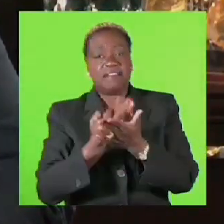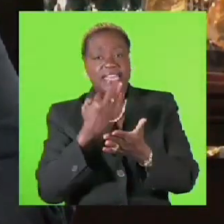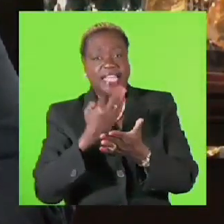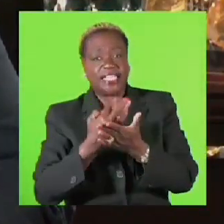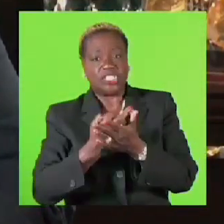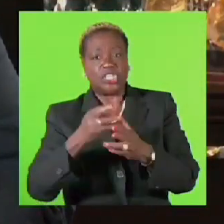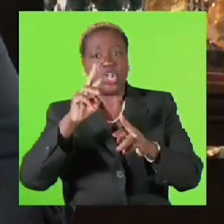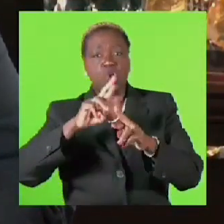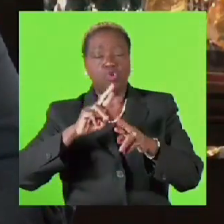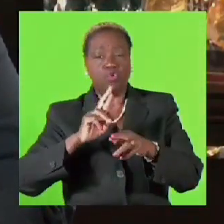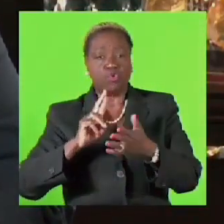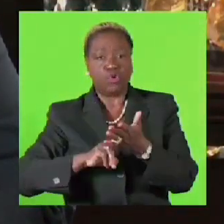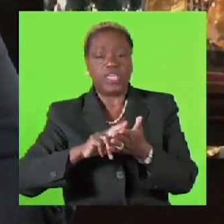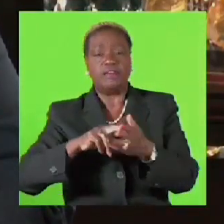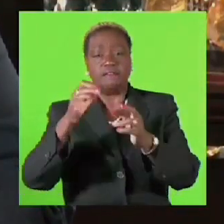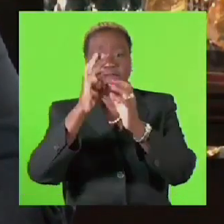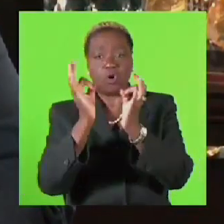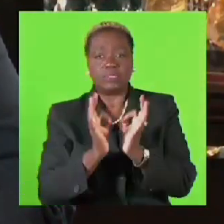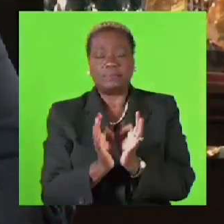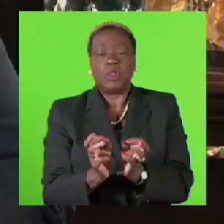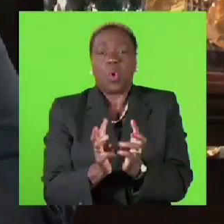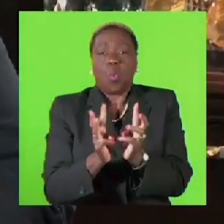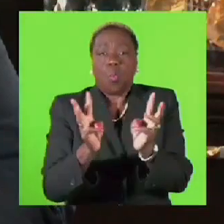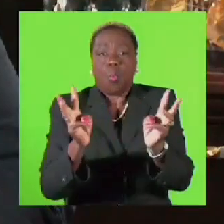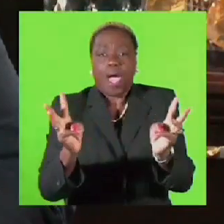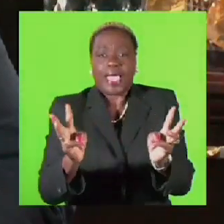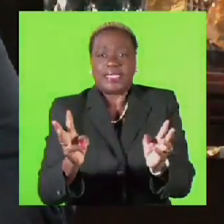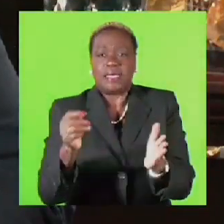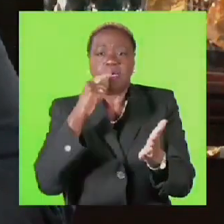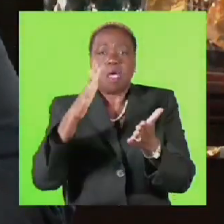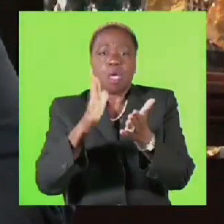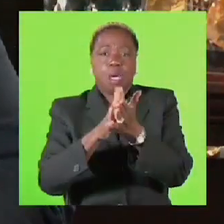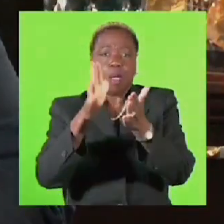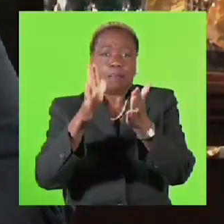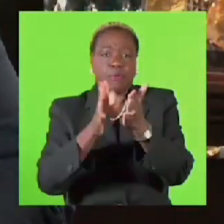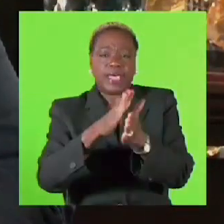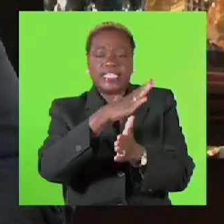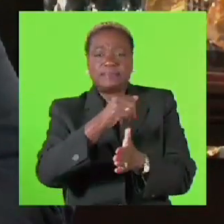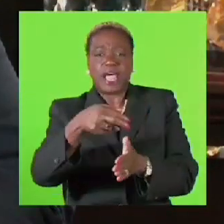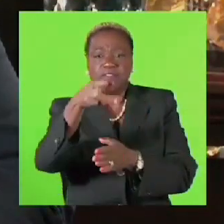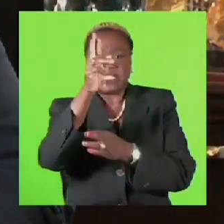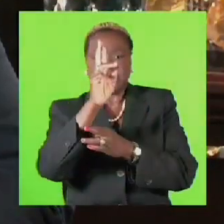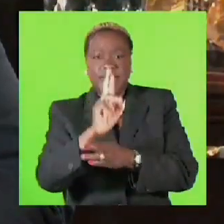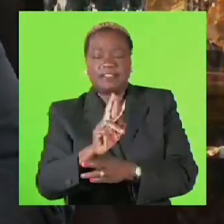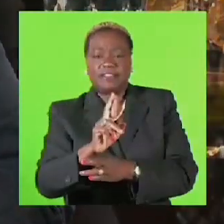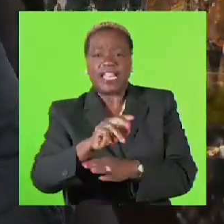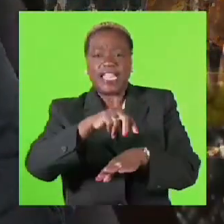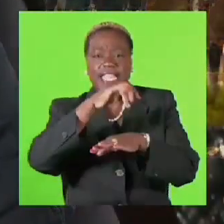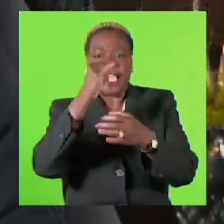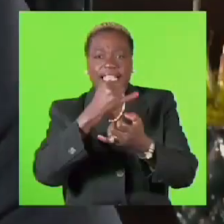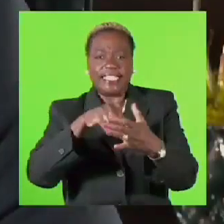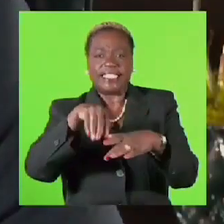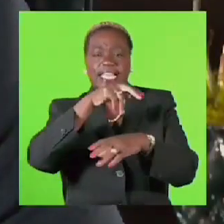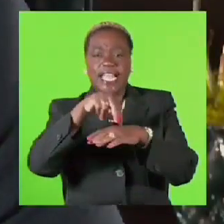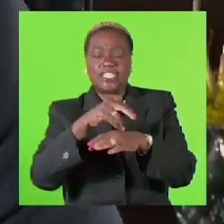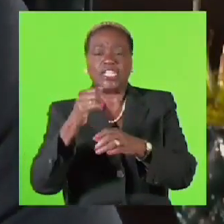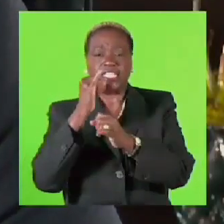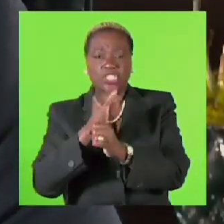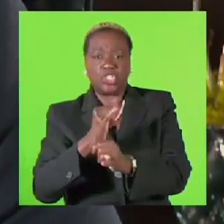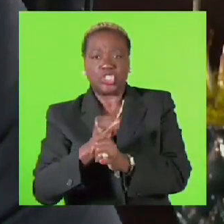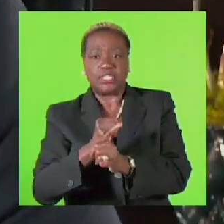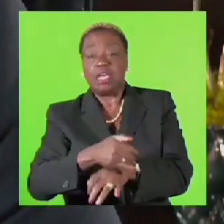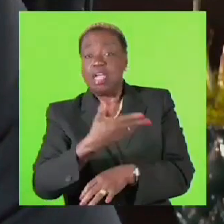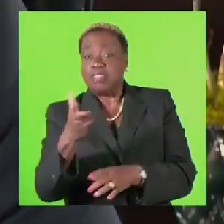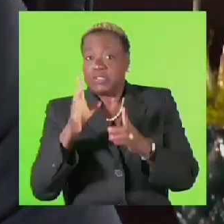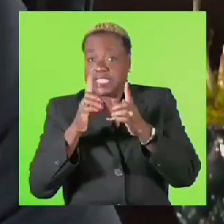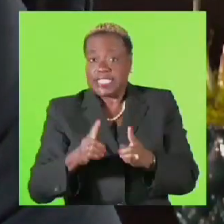financial reforms that have been widely praised by respectable international institutions. Those